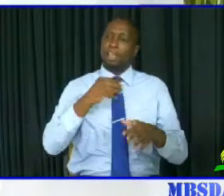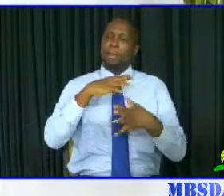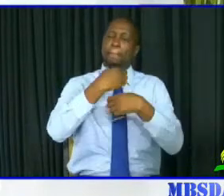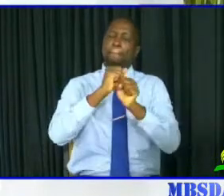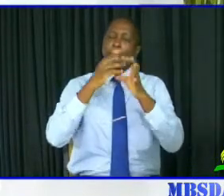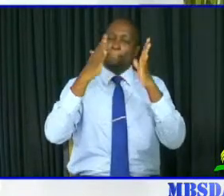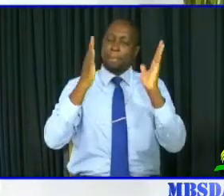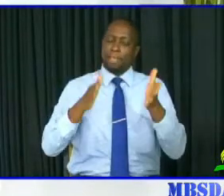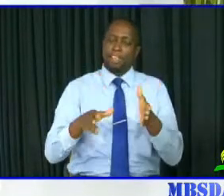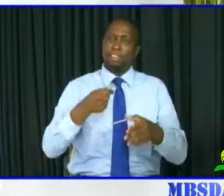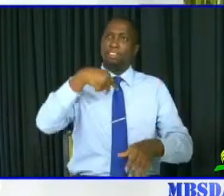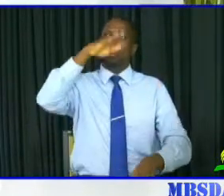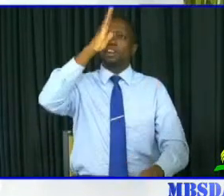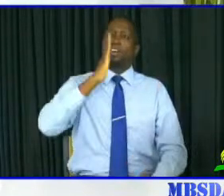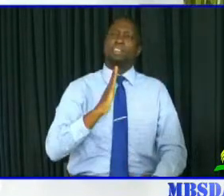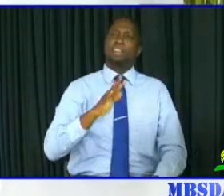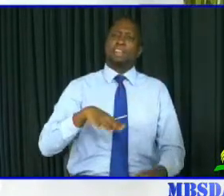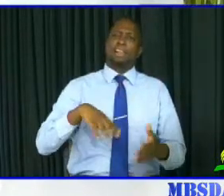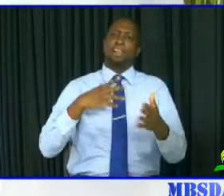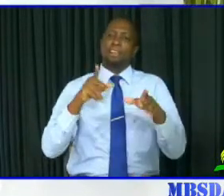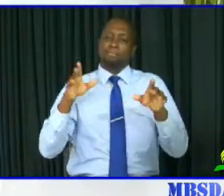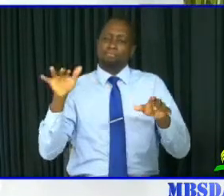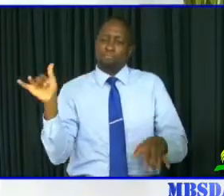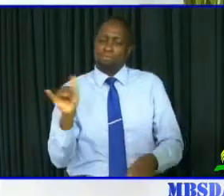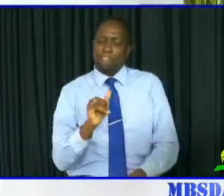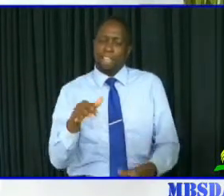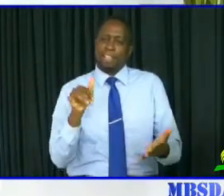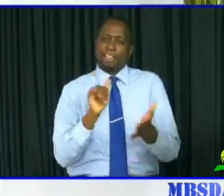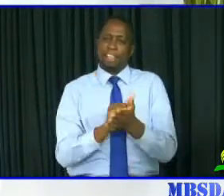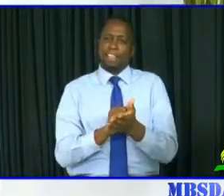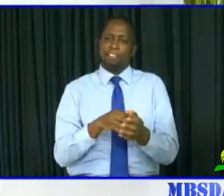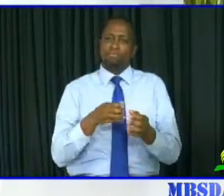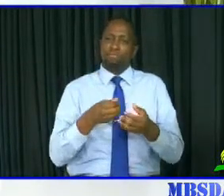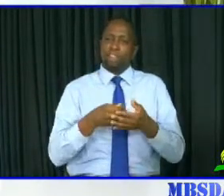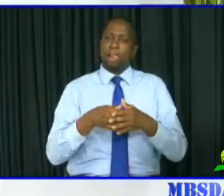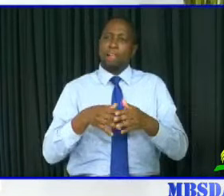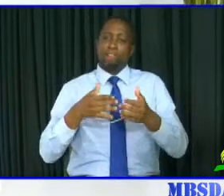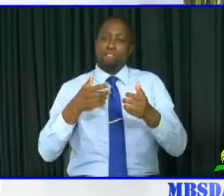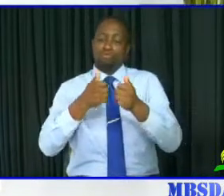Like that prodigal son, Almighty Father, many times we're distracted.